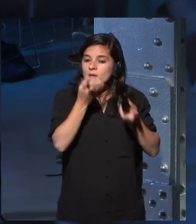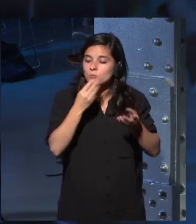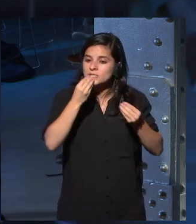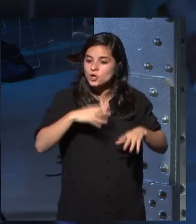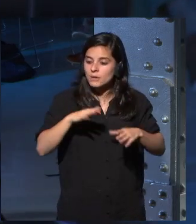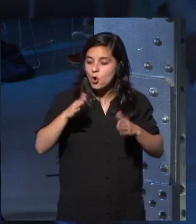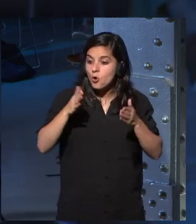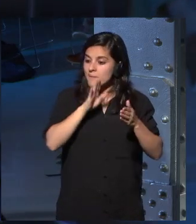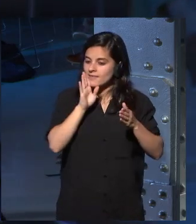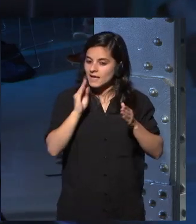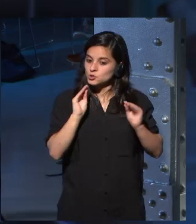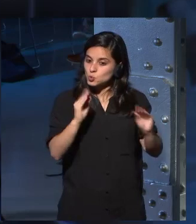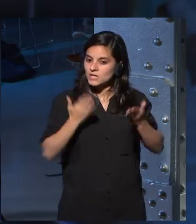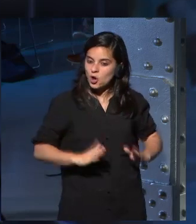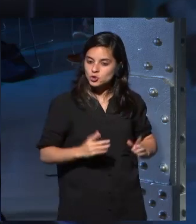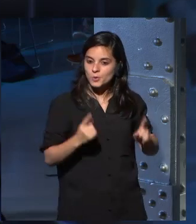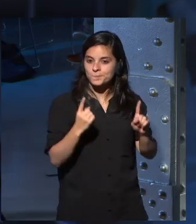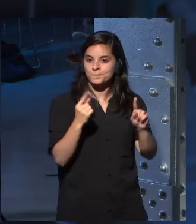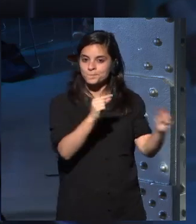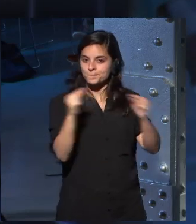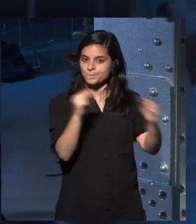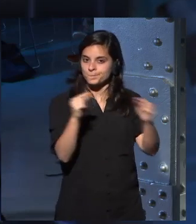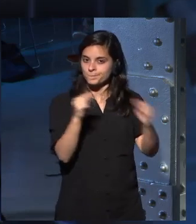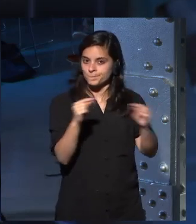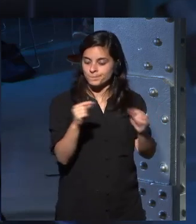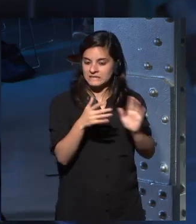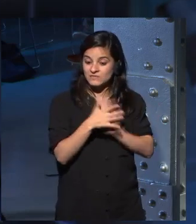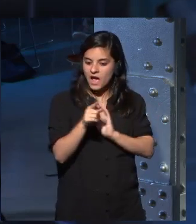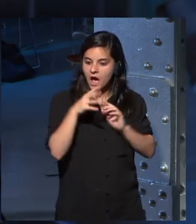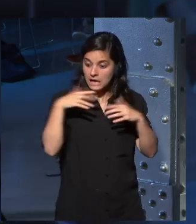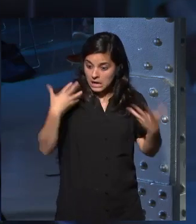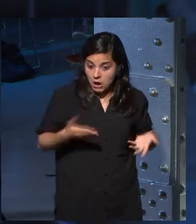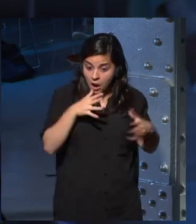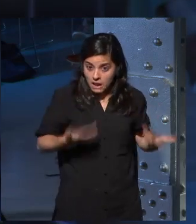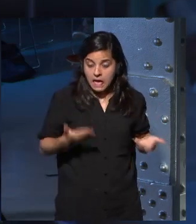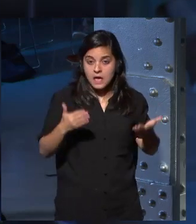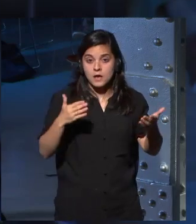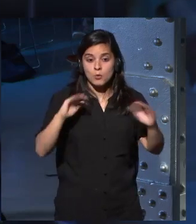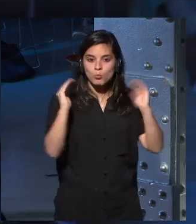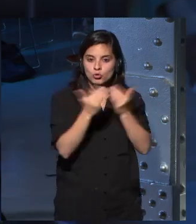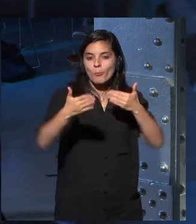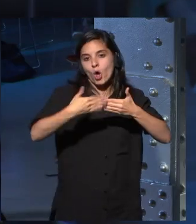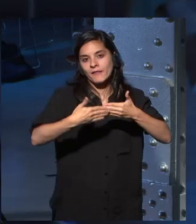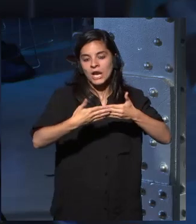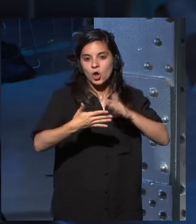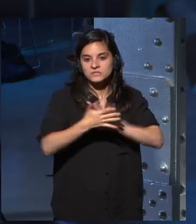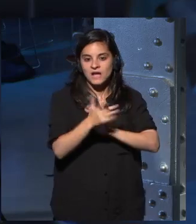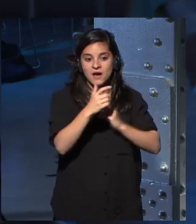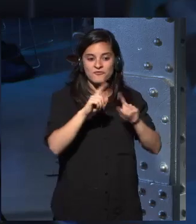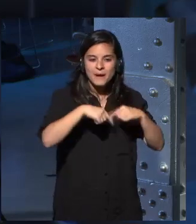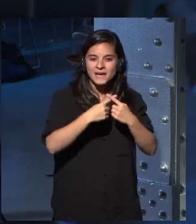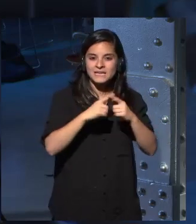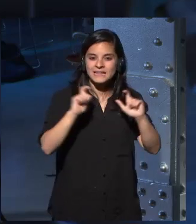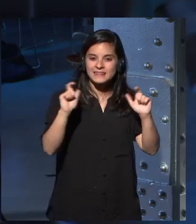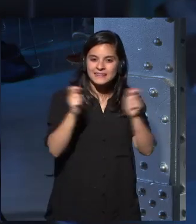struggle that is becoming more and more common in the modern world, where families are small and it's no longer the